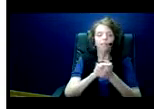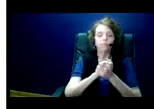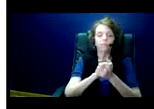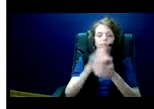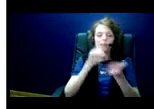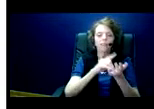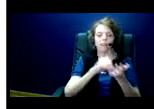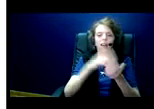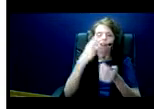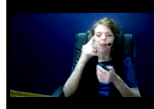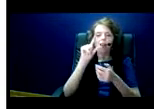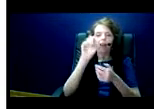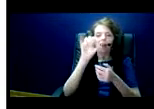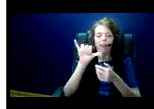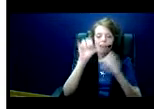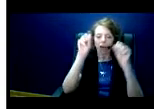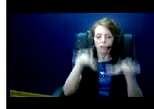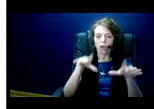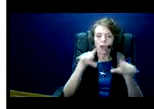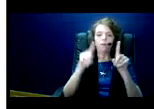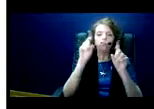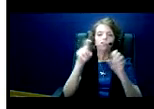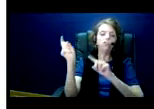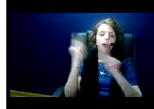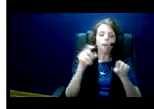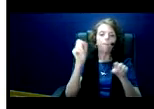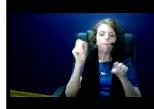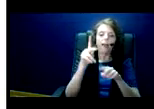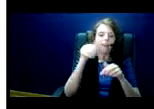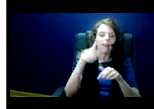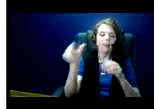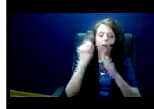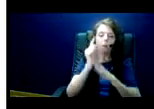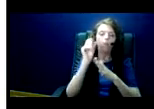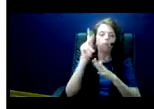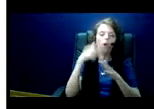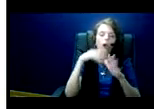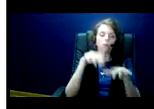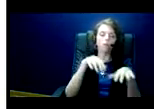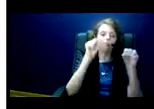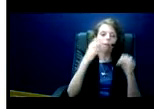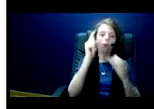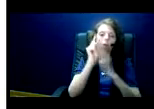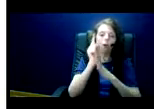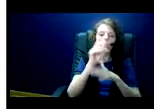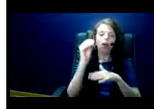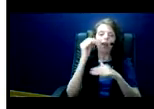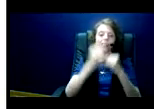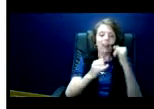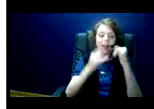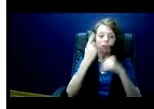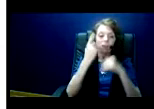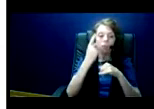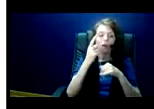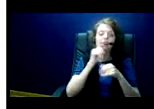got dropped for a second, but she should be returning any moment. So I'm going to step in for a moment. And the last one is a